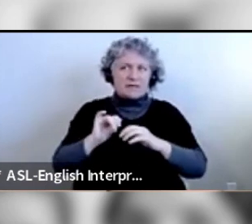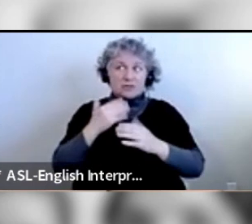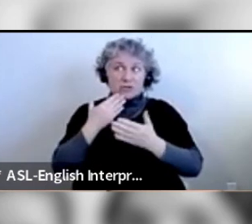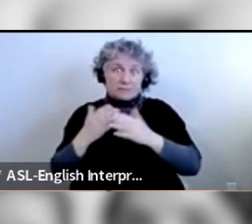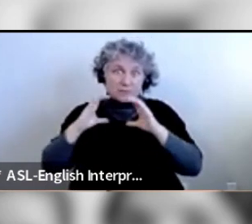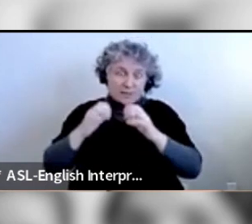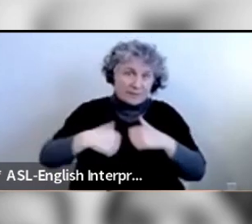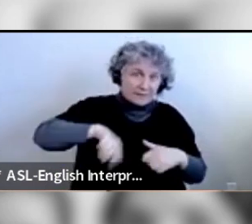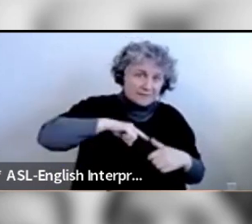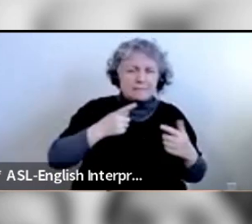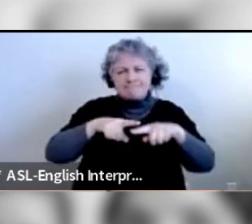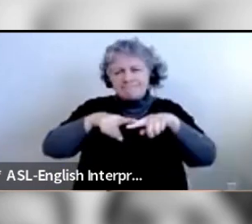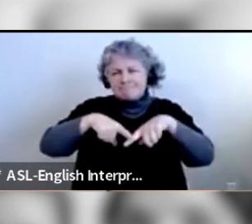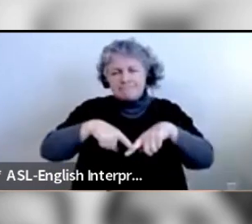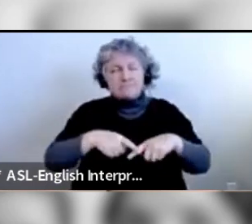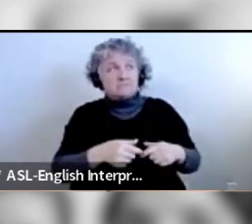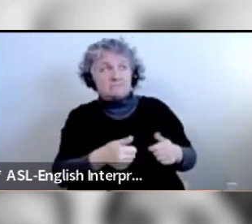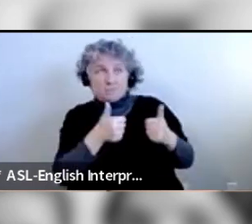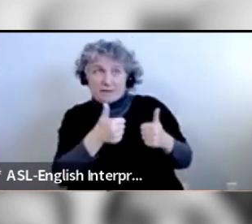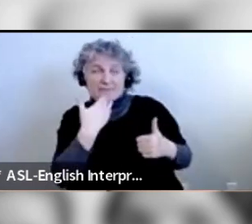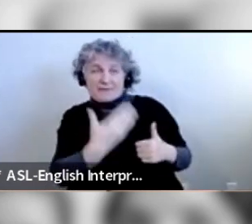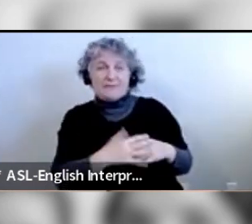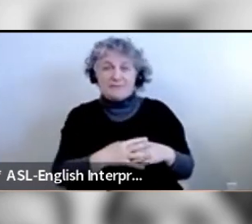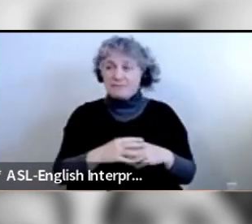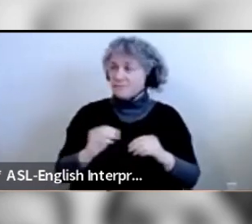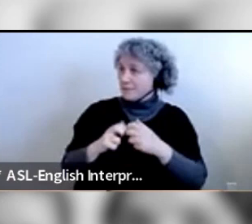well. Great, Okay. thank you. No problem.